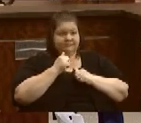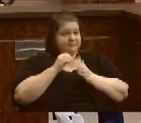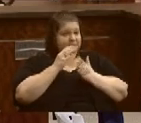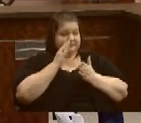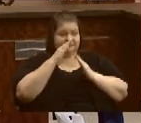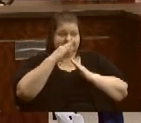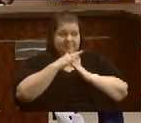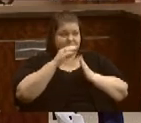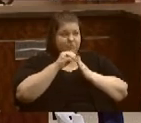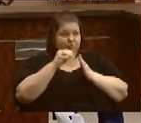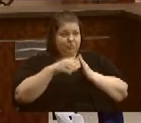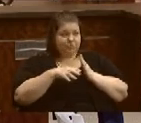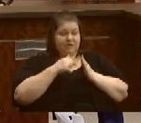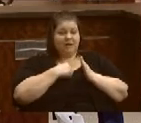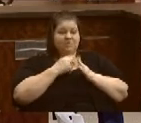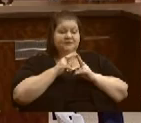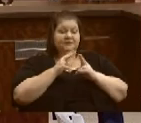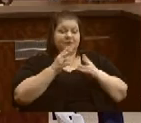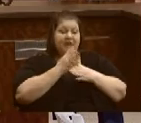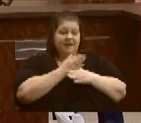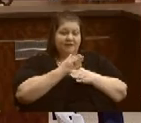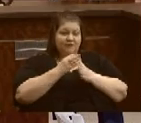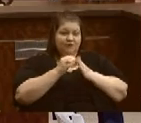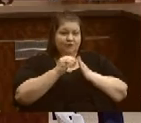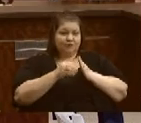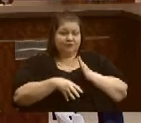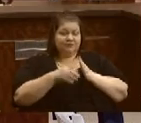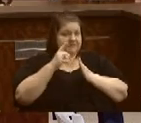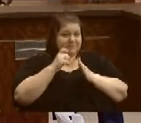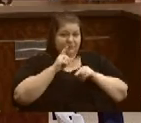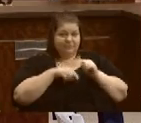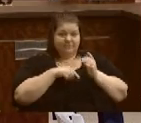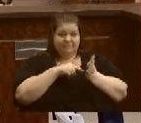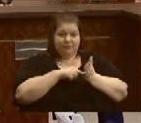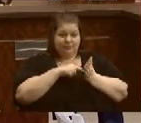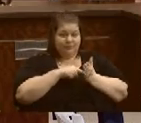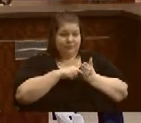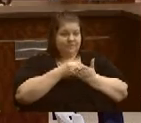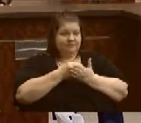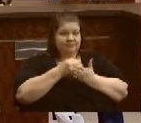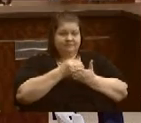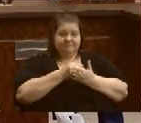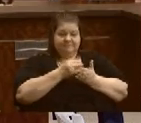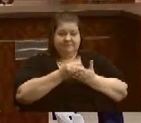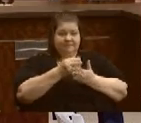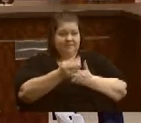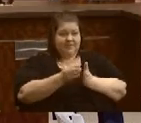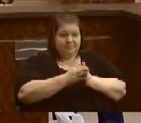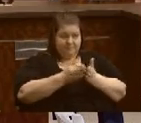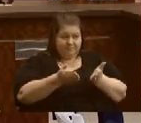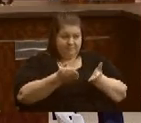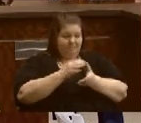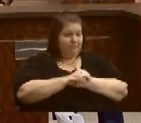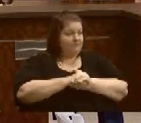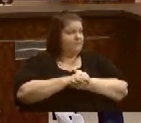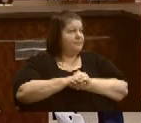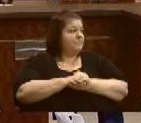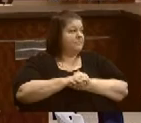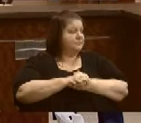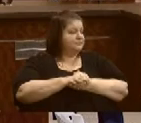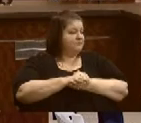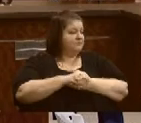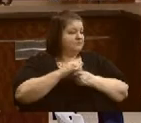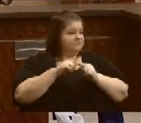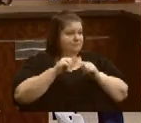student. I was an average student because of the lack of money to buy my books. But on the third